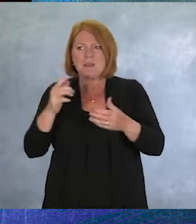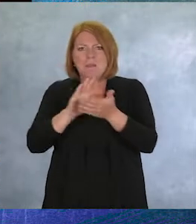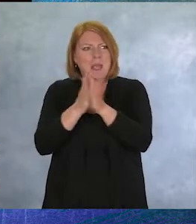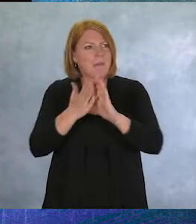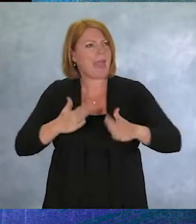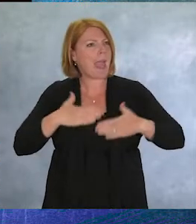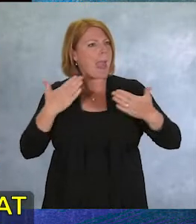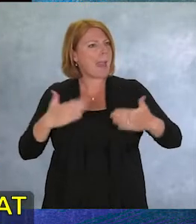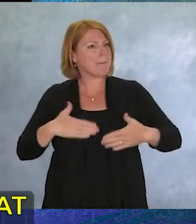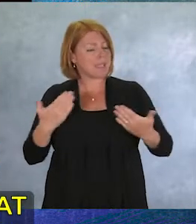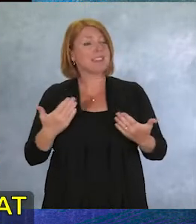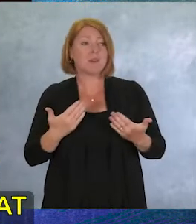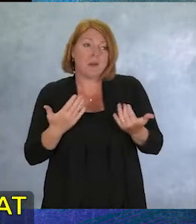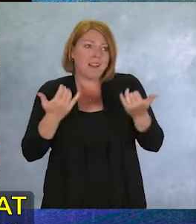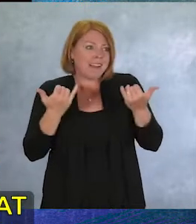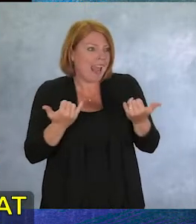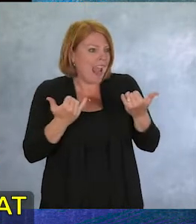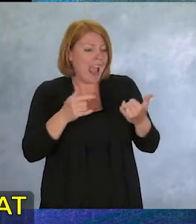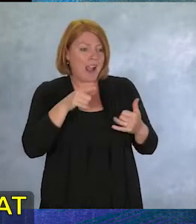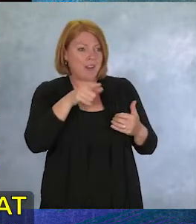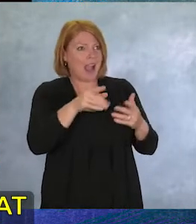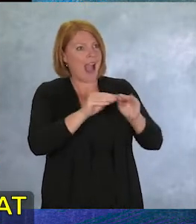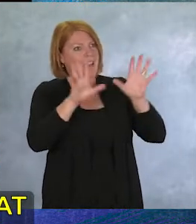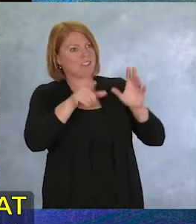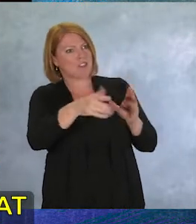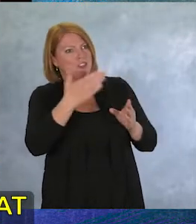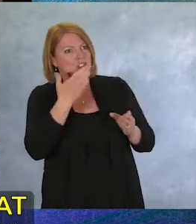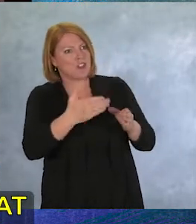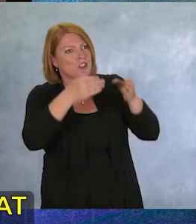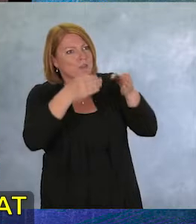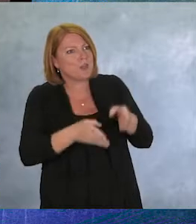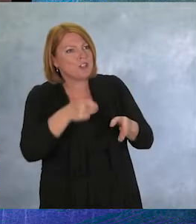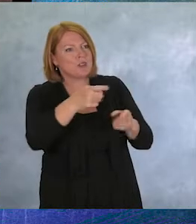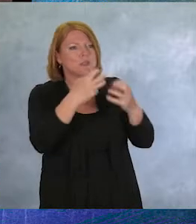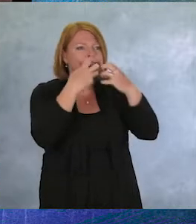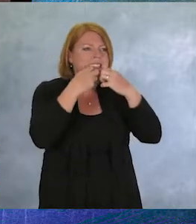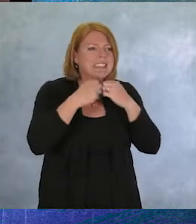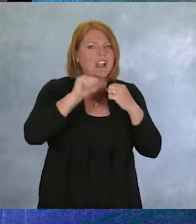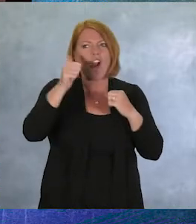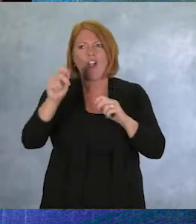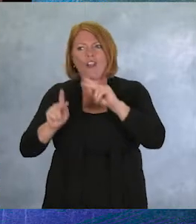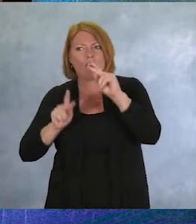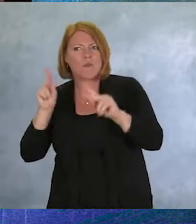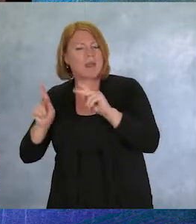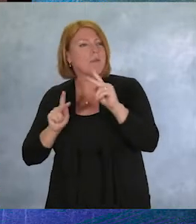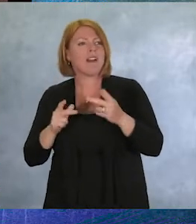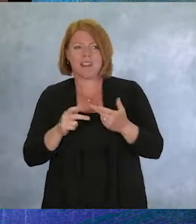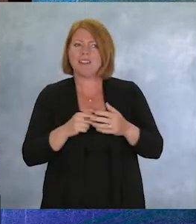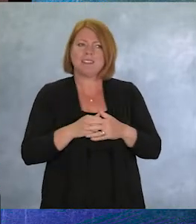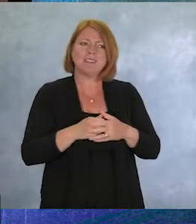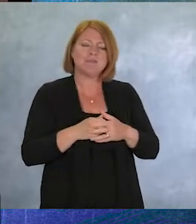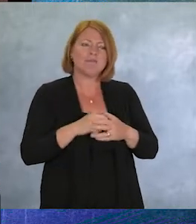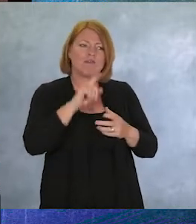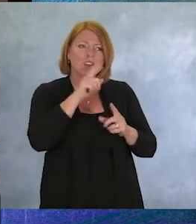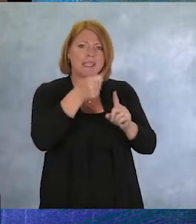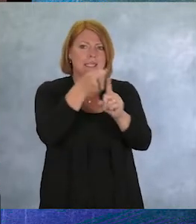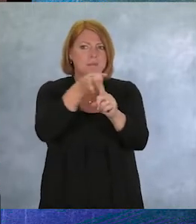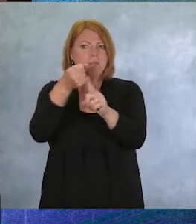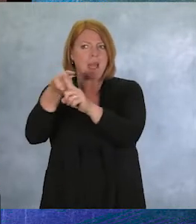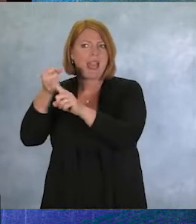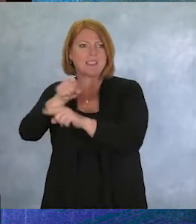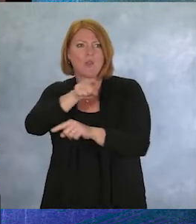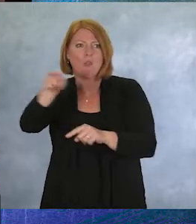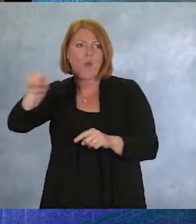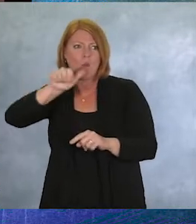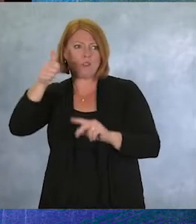extremely happy. And so obviously the fact that you're that good of a person and that you care about other people like you do, it makes a huge impact on